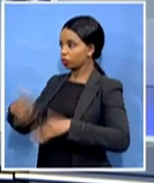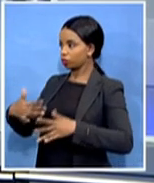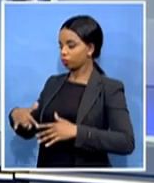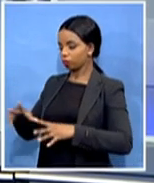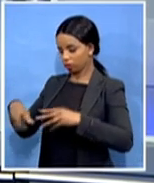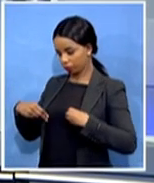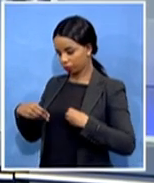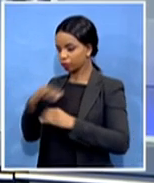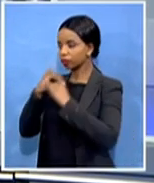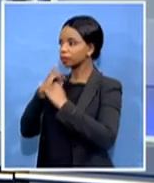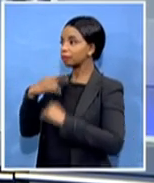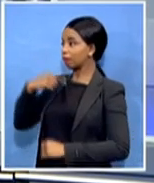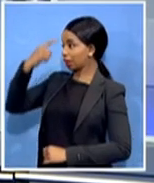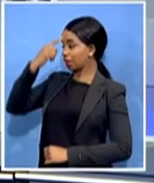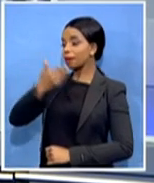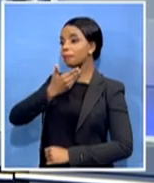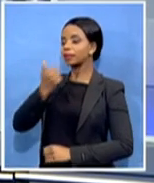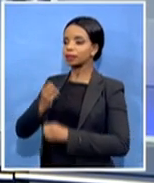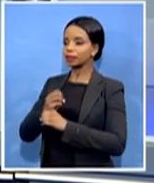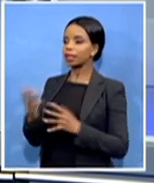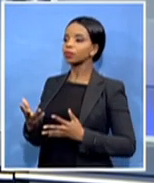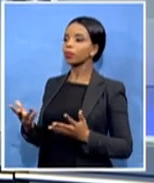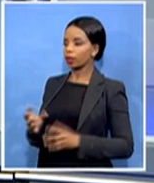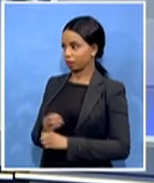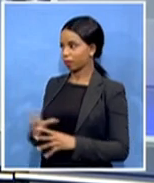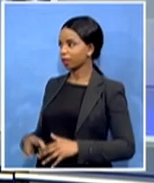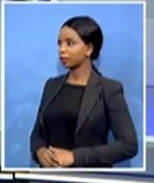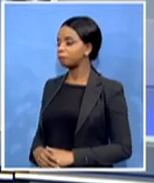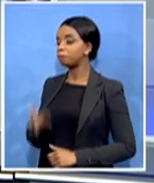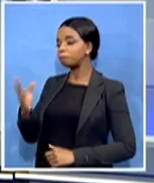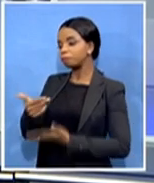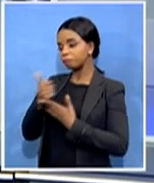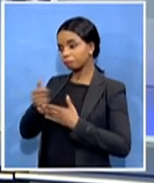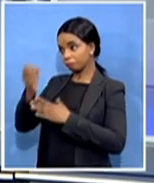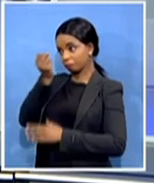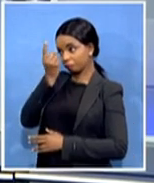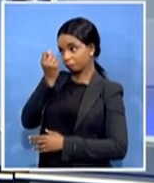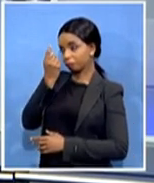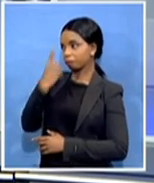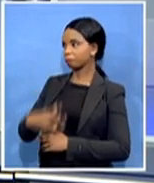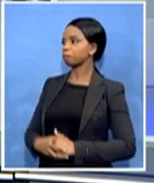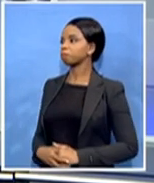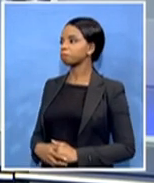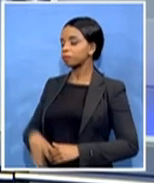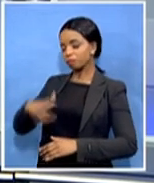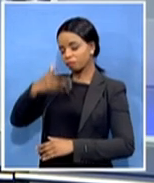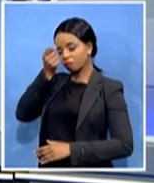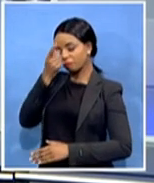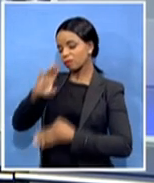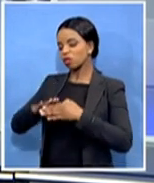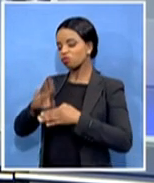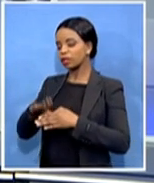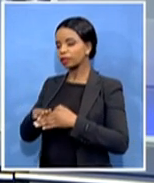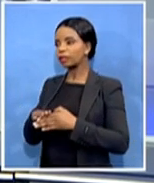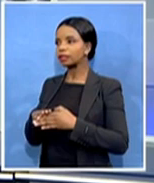beginning. Help us understand, help the viewers understand the reasoning behind the ANC delegation getting on that plane